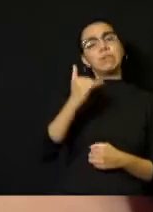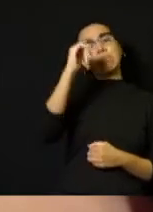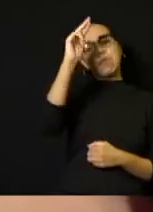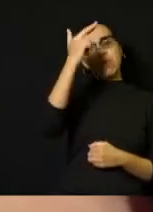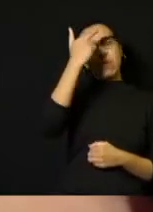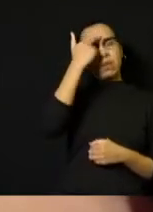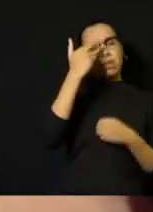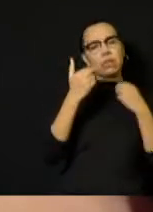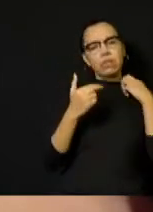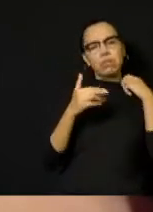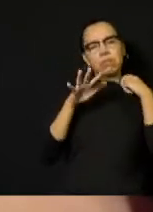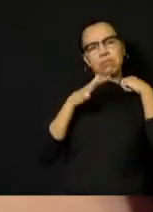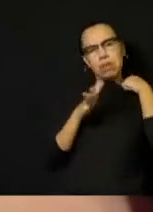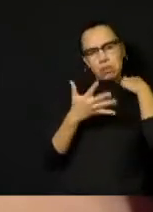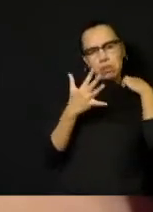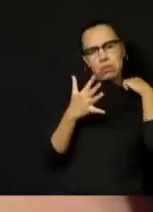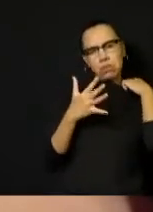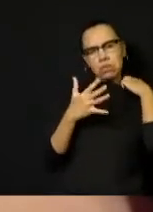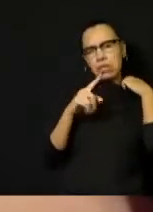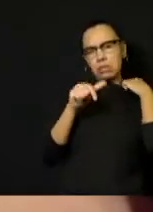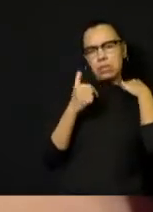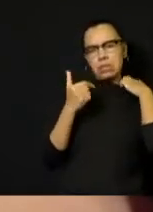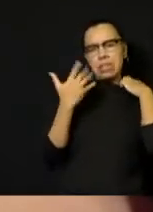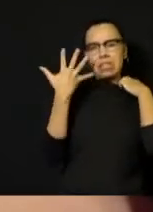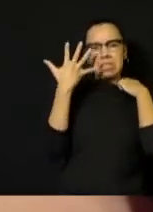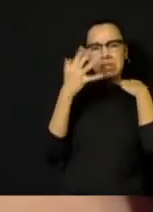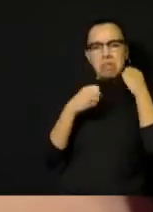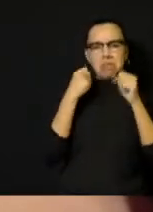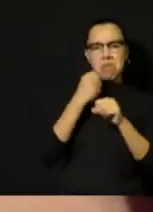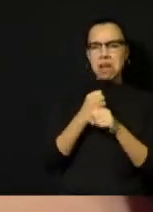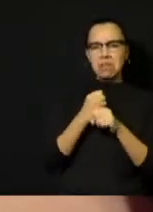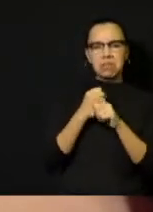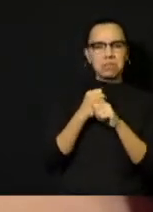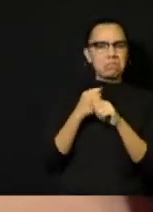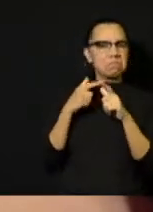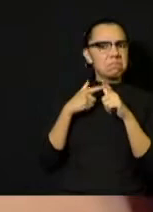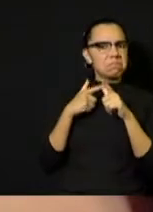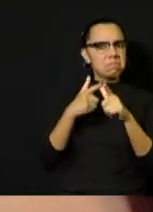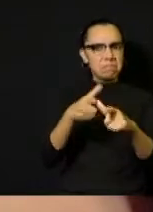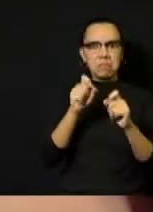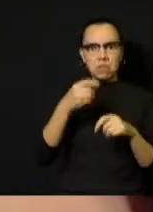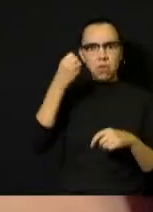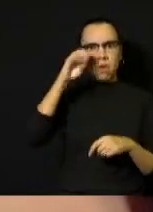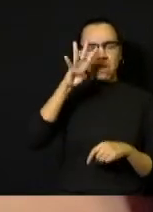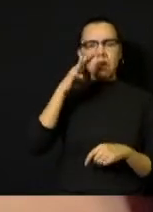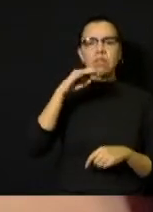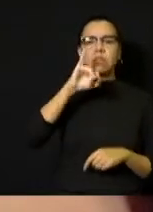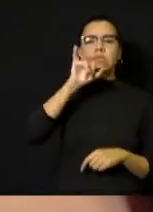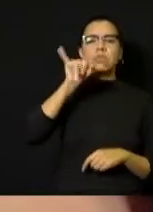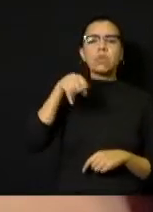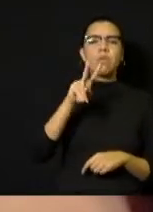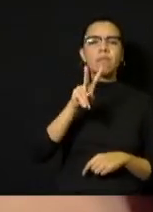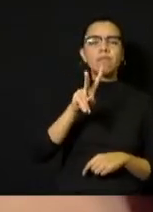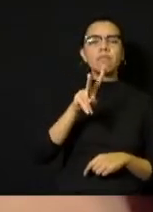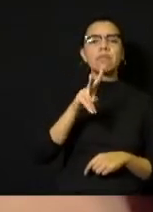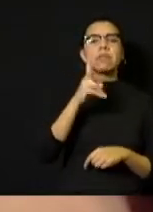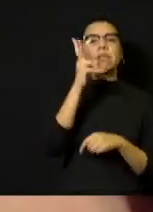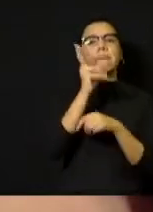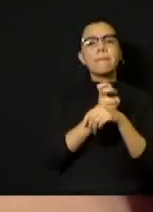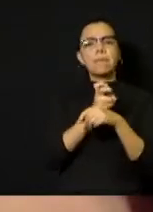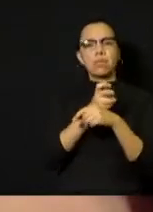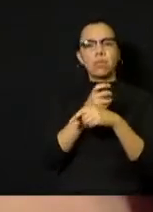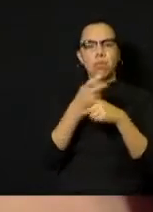I remember that after 5 years, Jorge Vergara